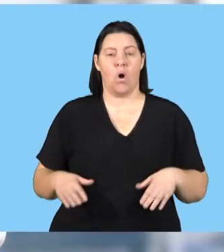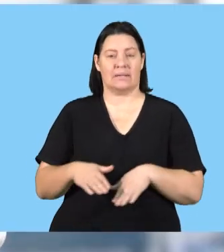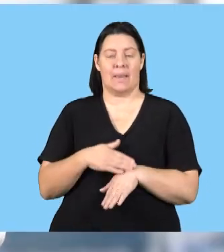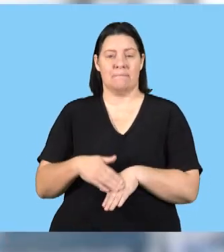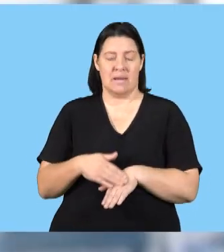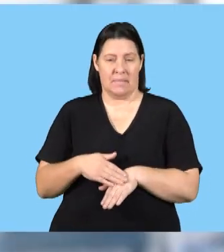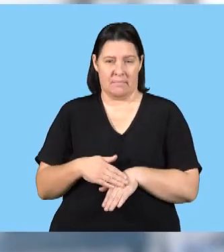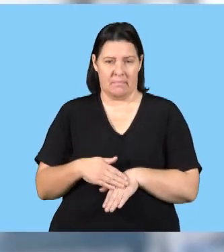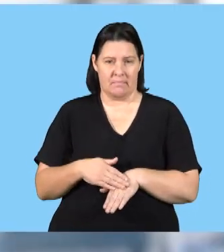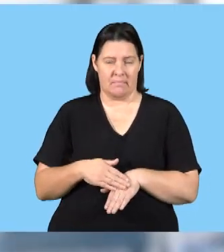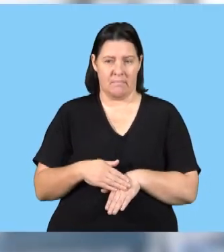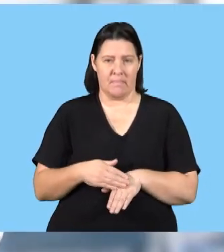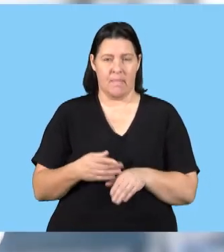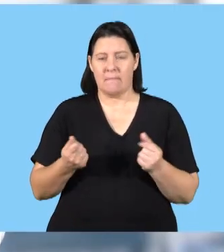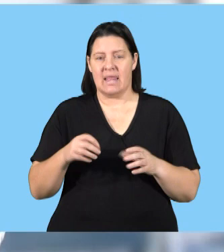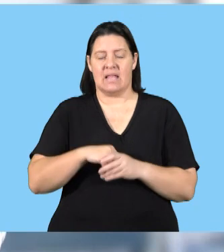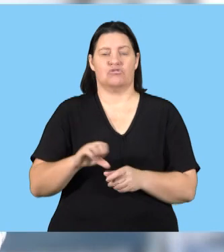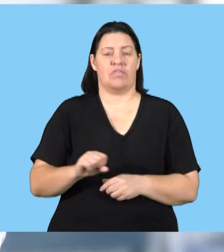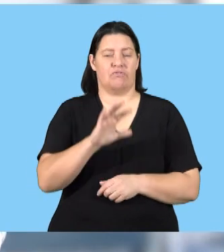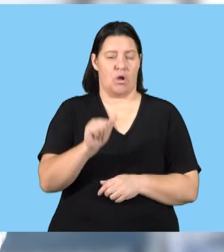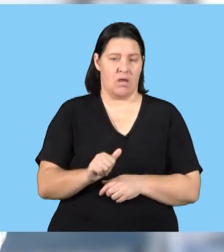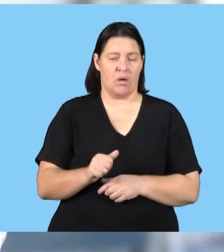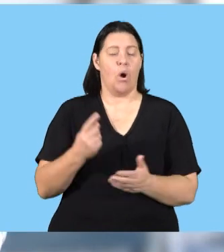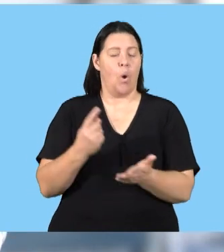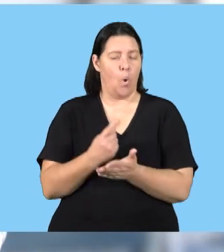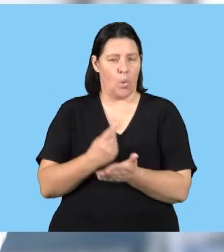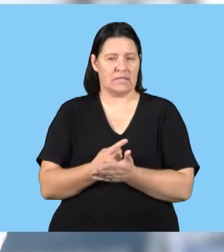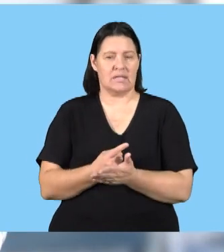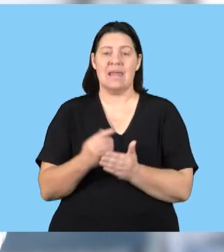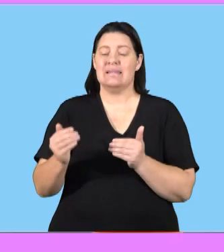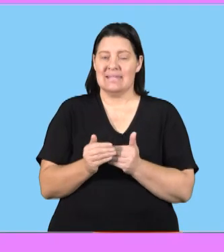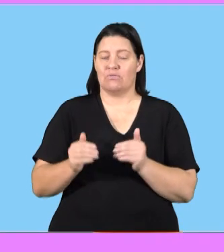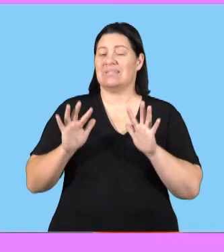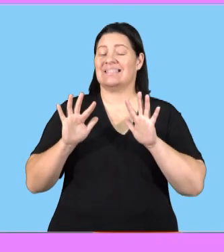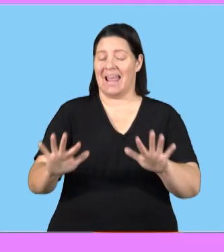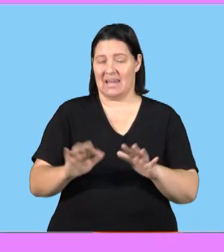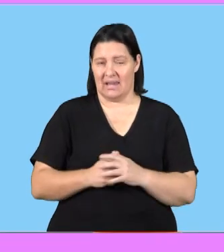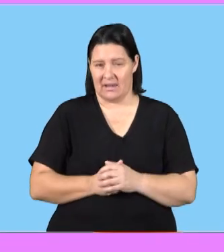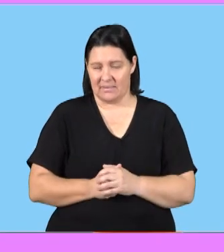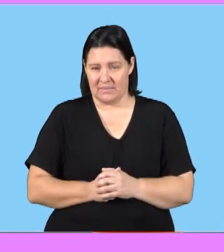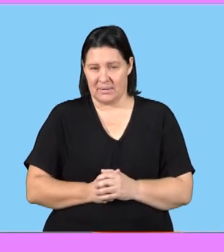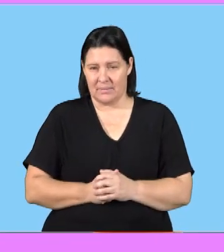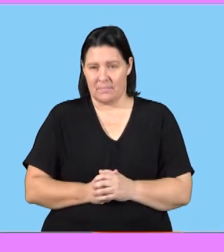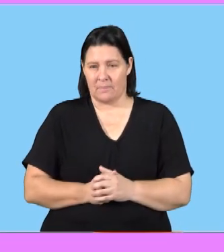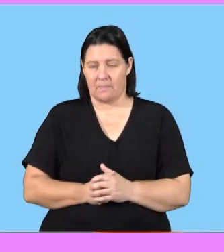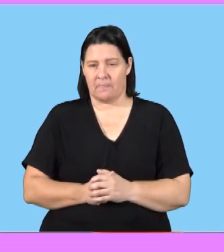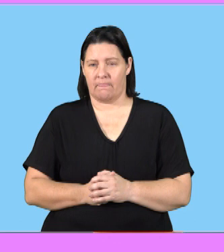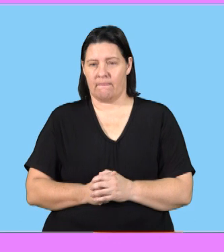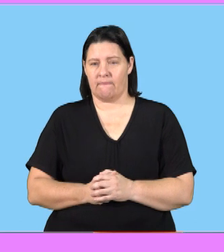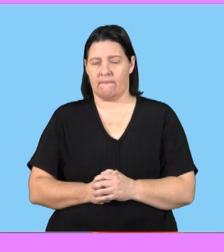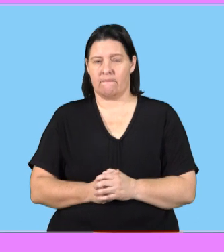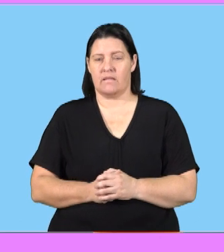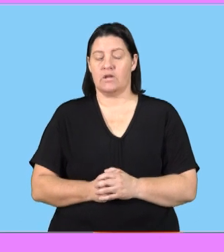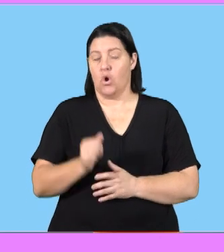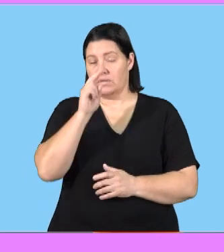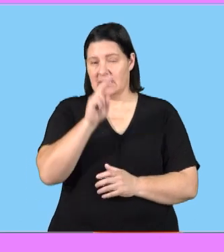the minimum currency in South Africa, take note that we always round off to the nearest 10. So now